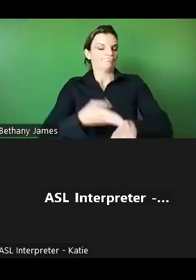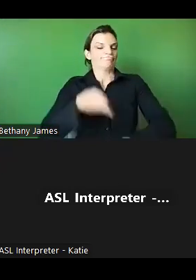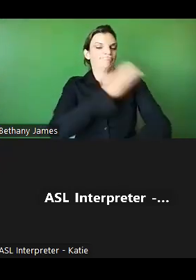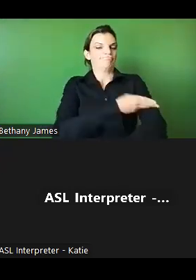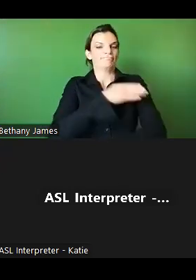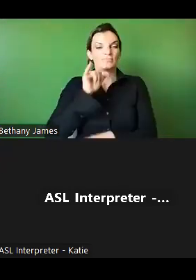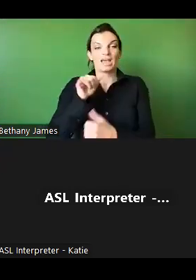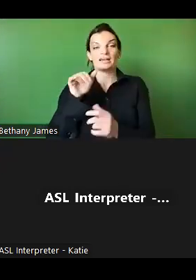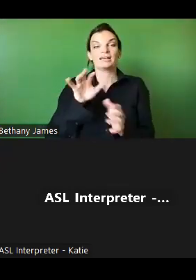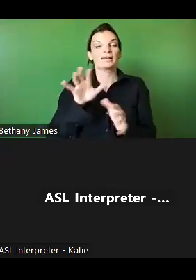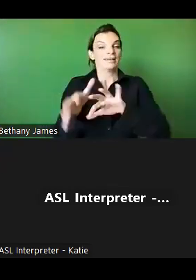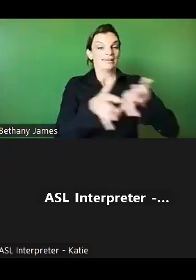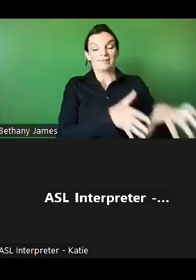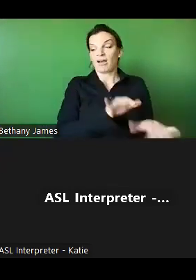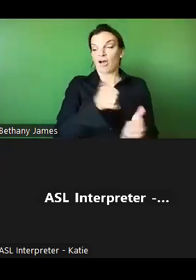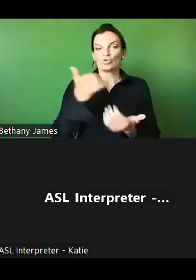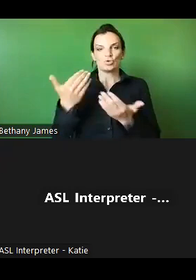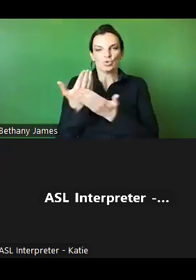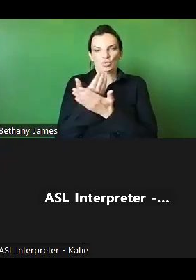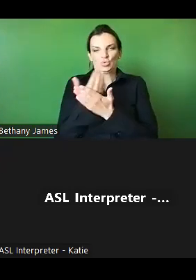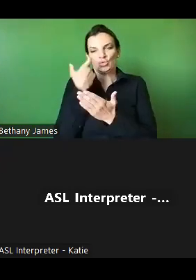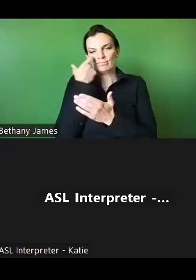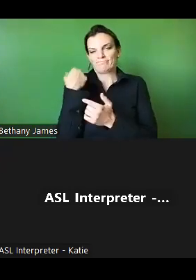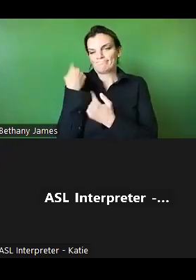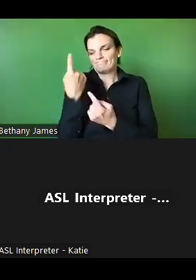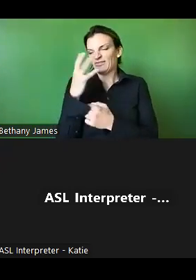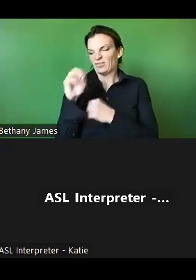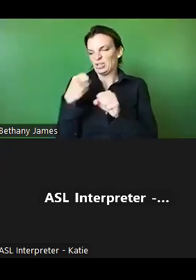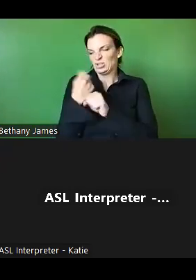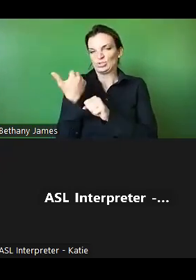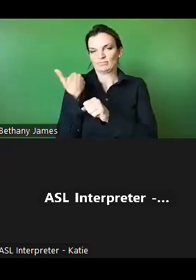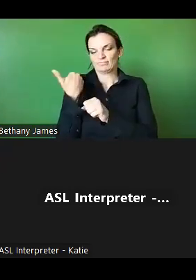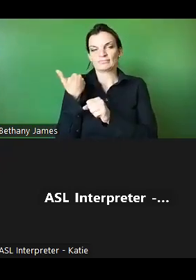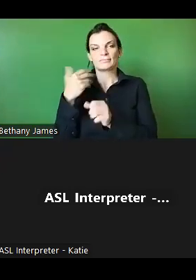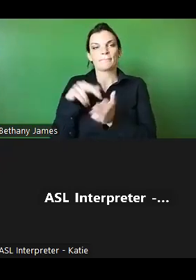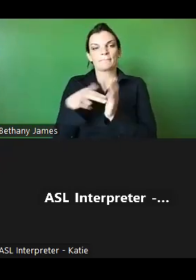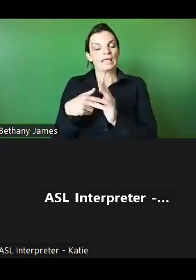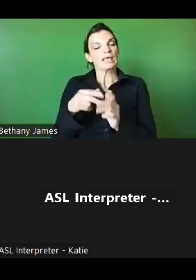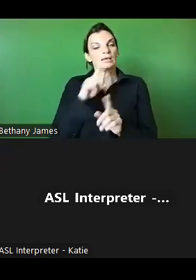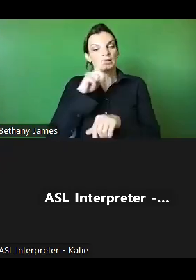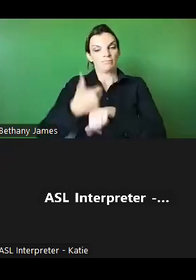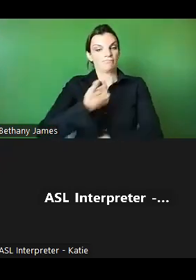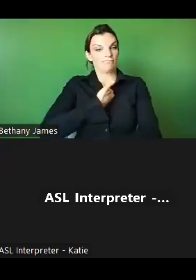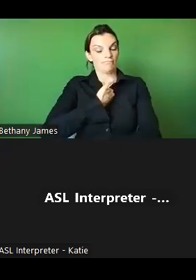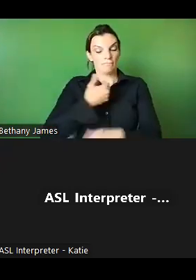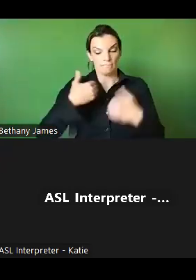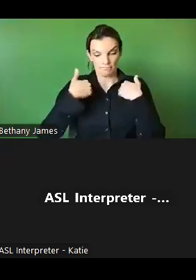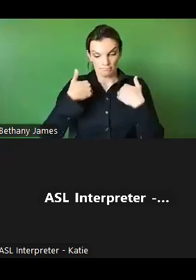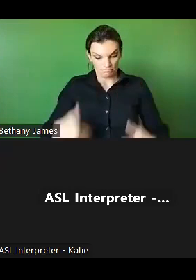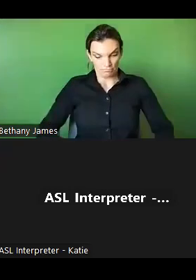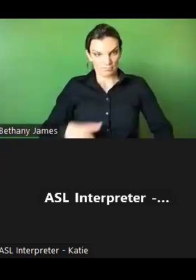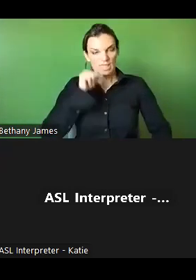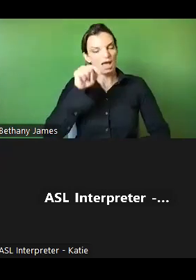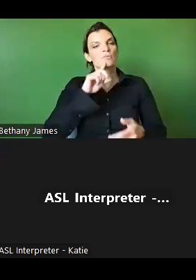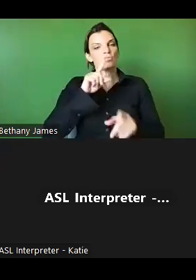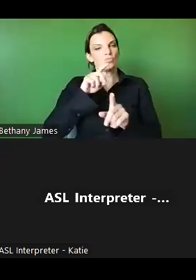about 50 years ago to state that really the problem isn't me or my disabilities. The problem is the culture, and the